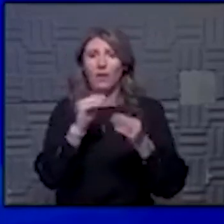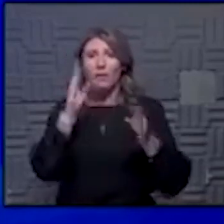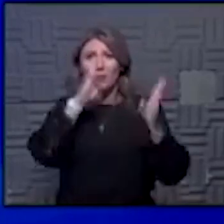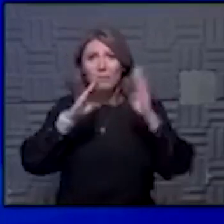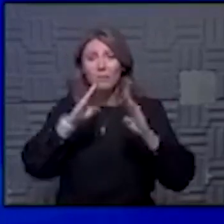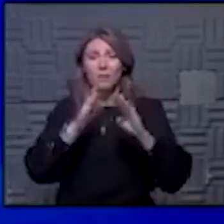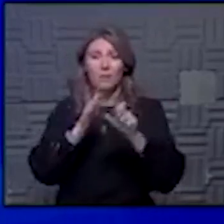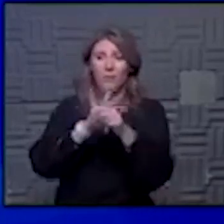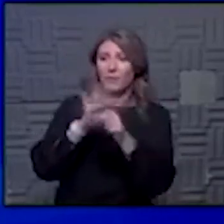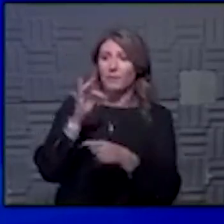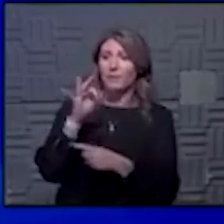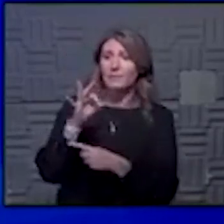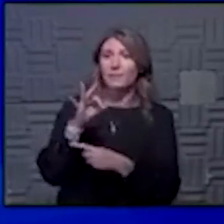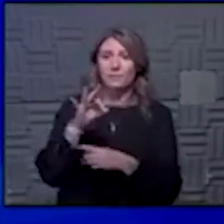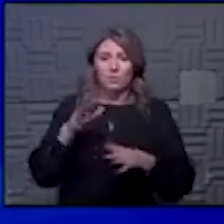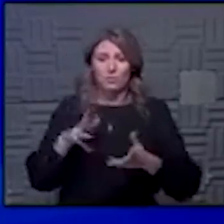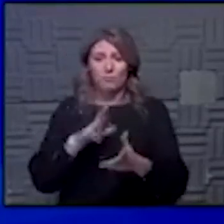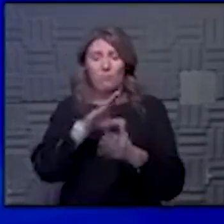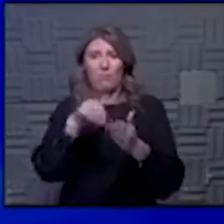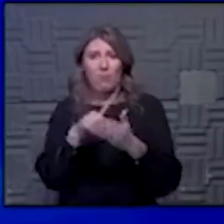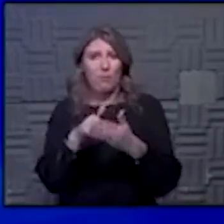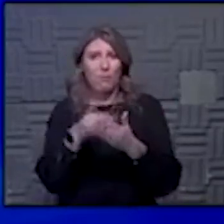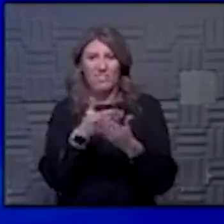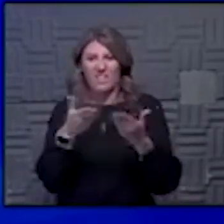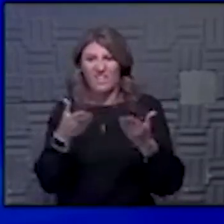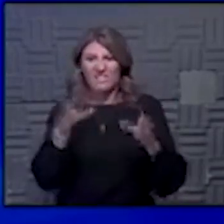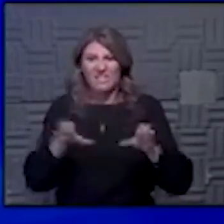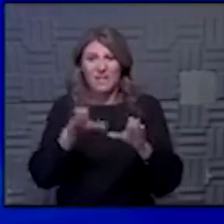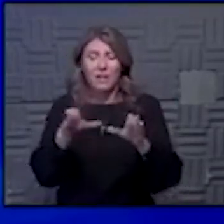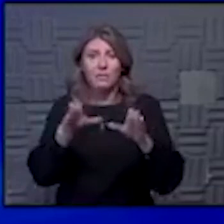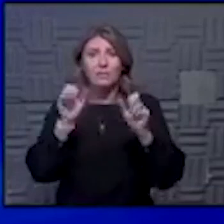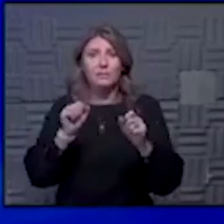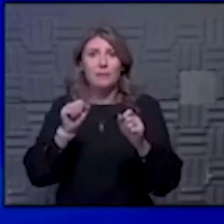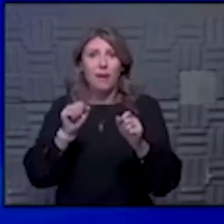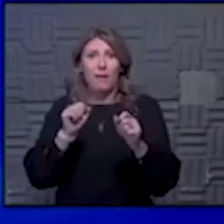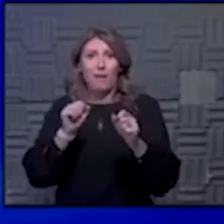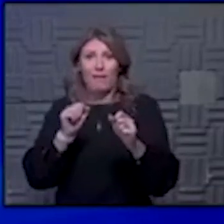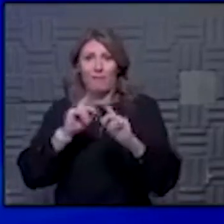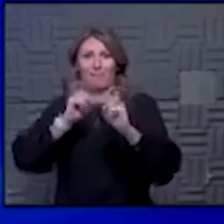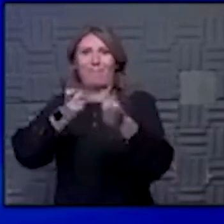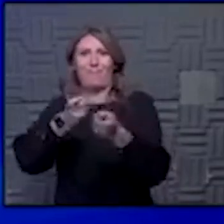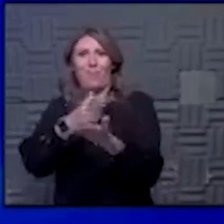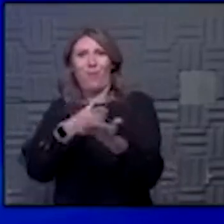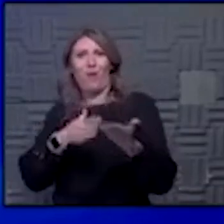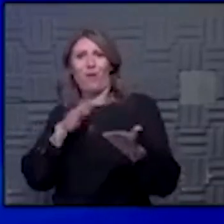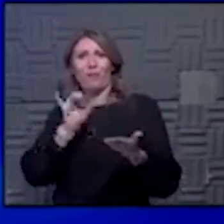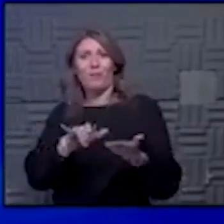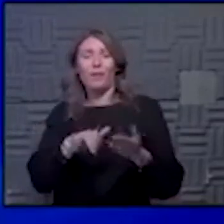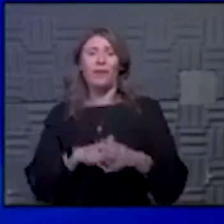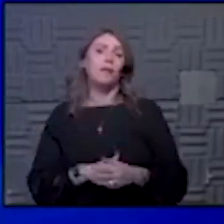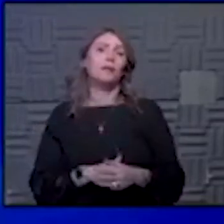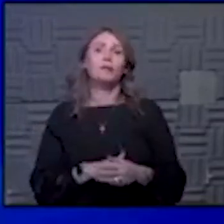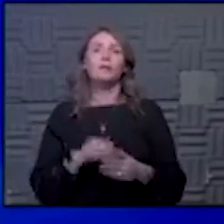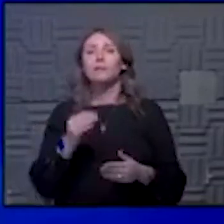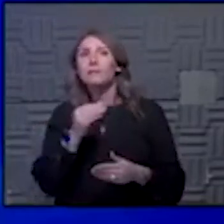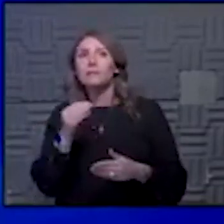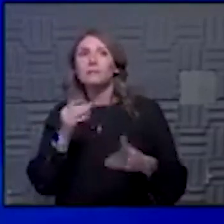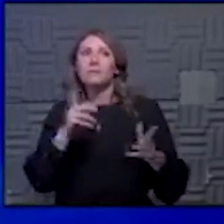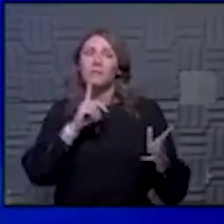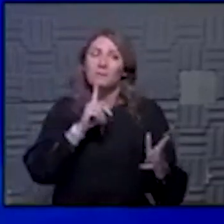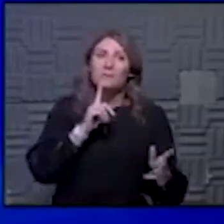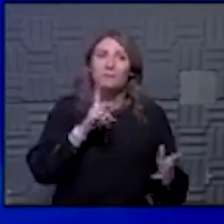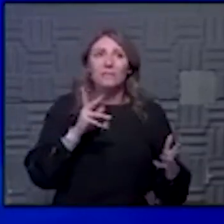And we're nervous about all the ways that different things and activities can contribute to that. So we'll have to play a little